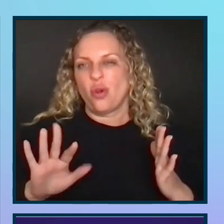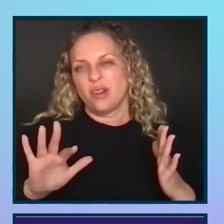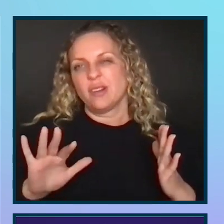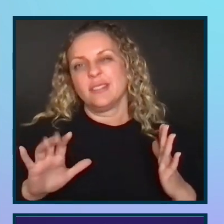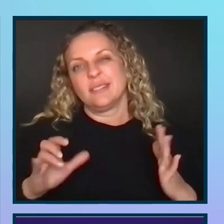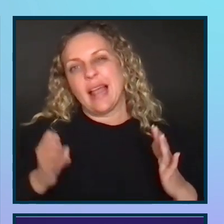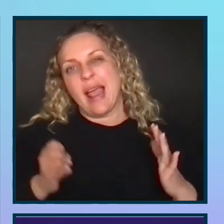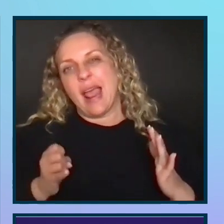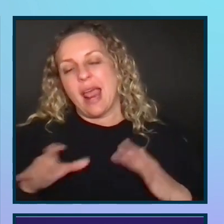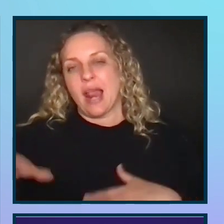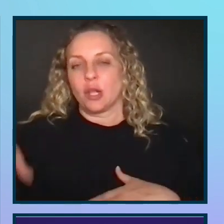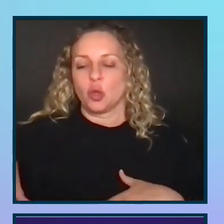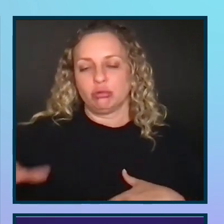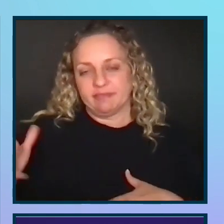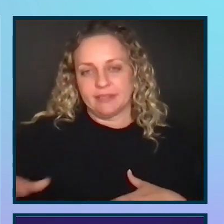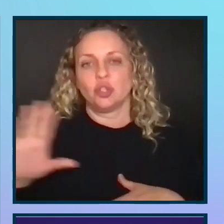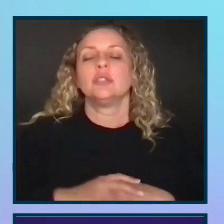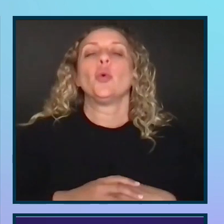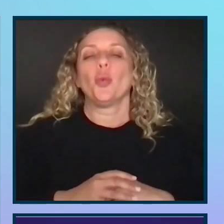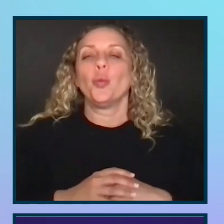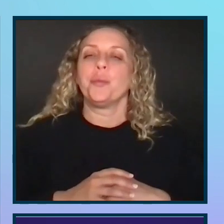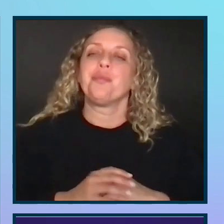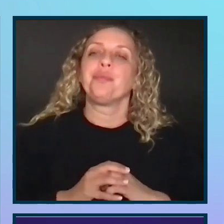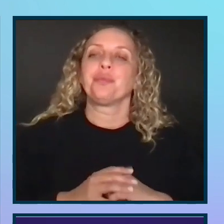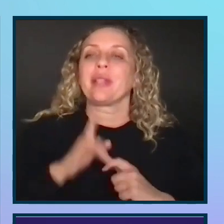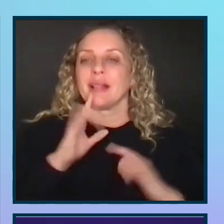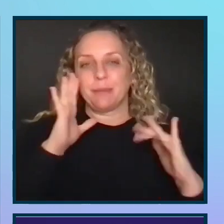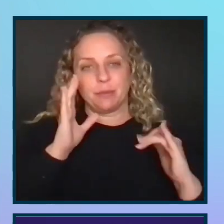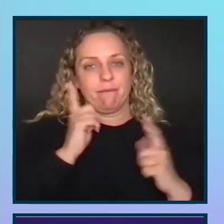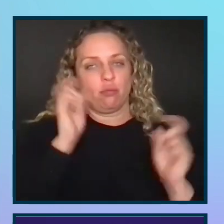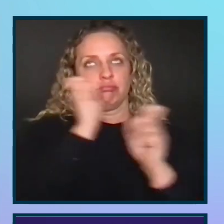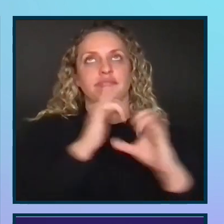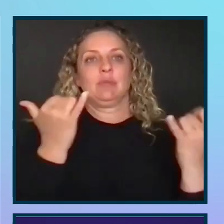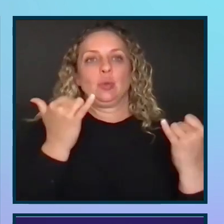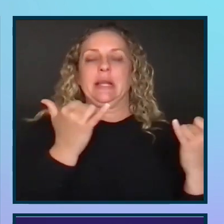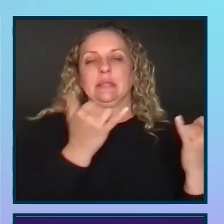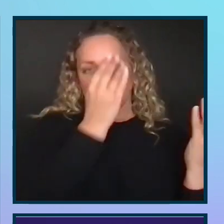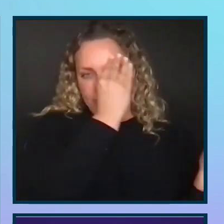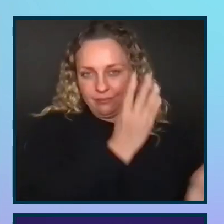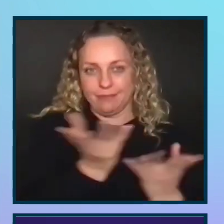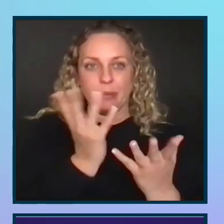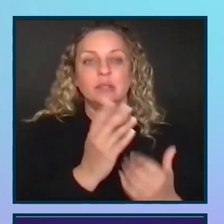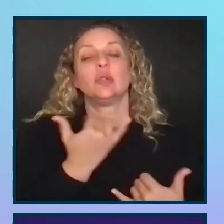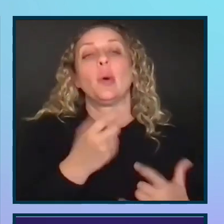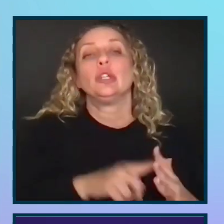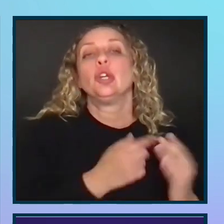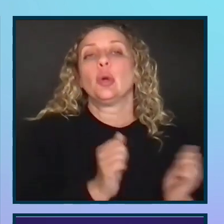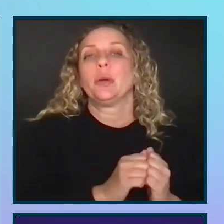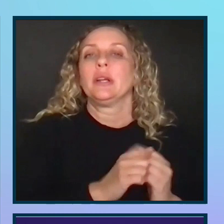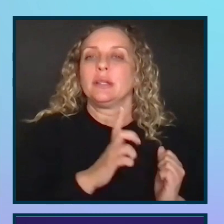closer to the end, and conclusions right at the end. So that's the expectation for today's content. I wanted to start off